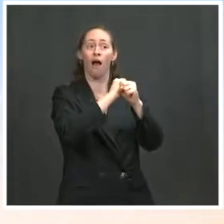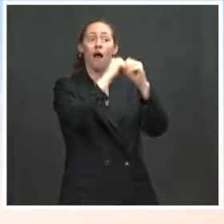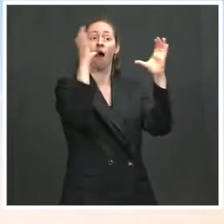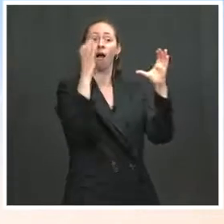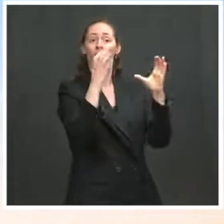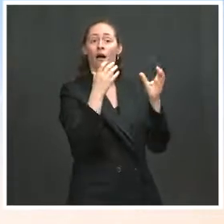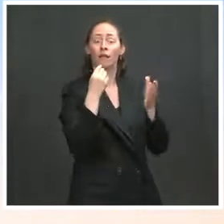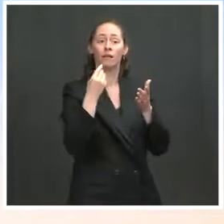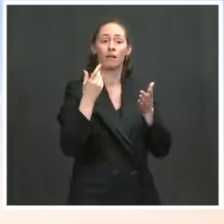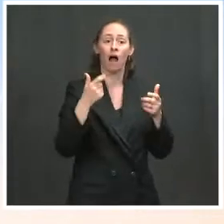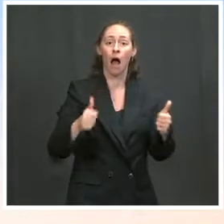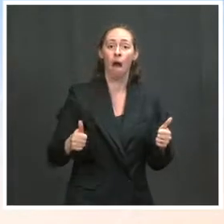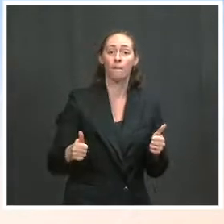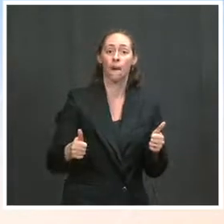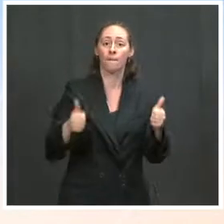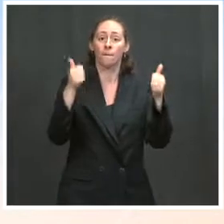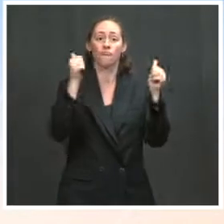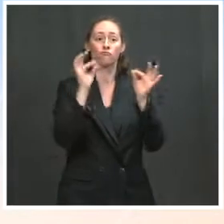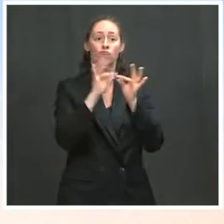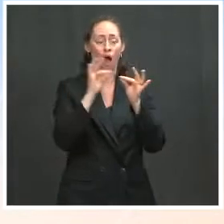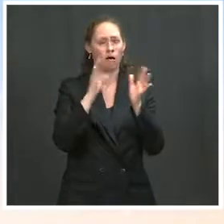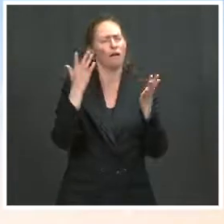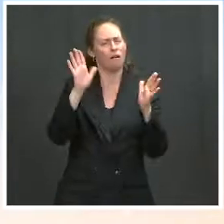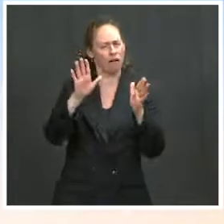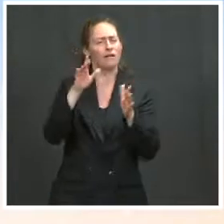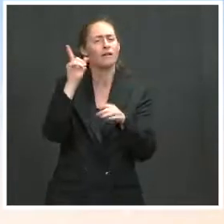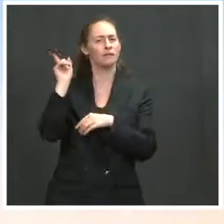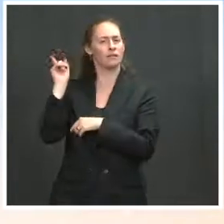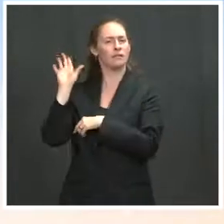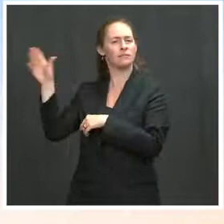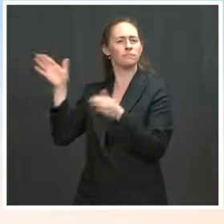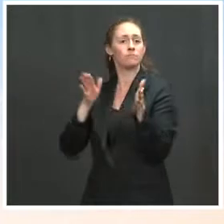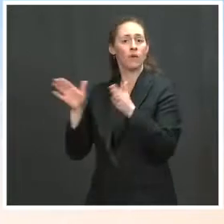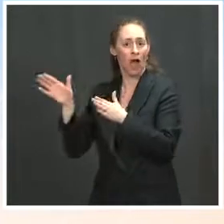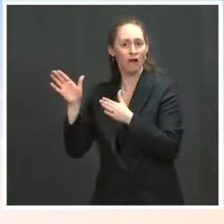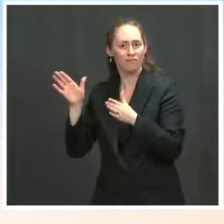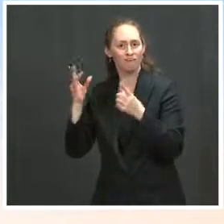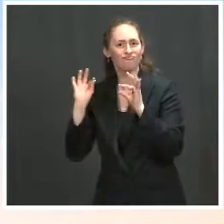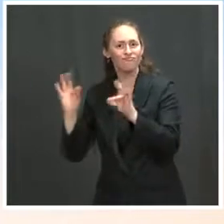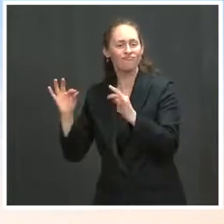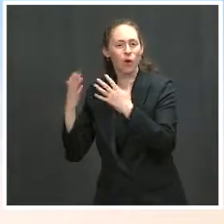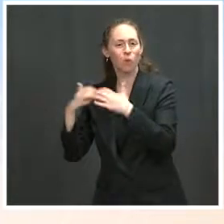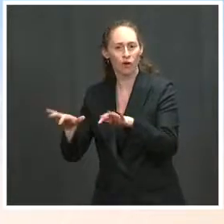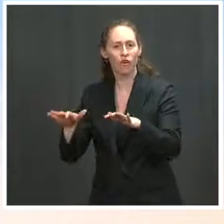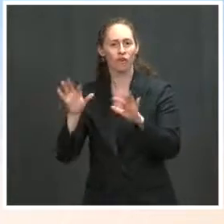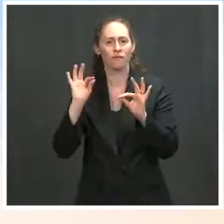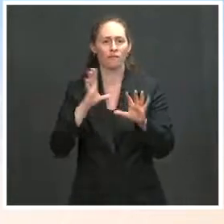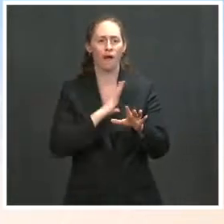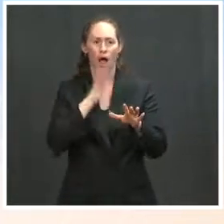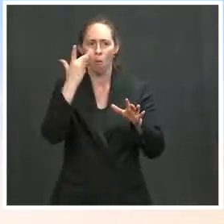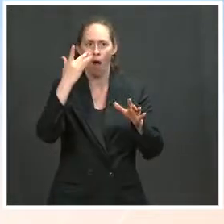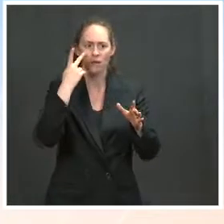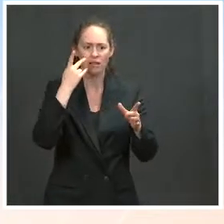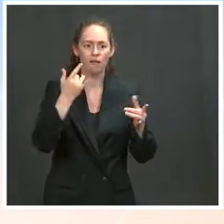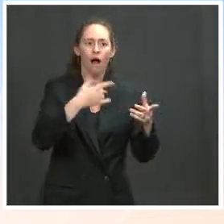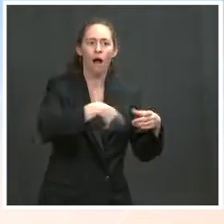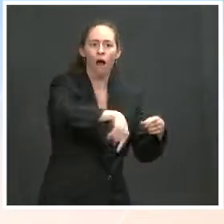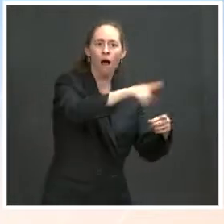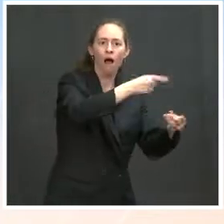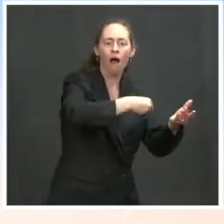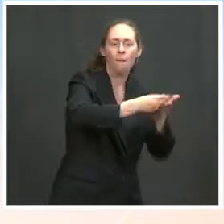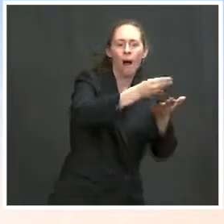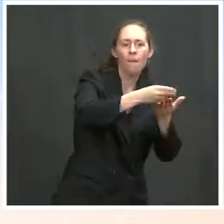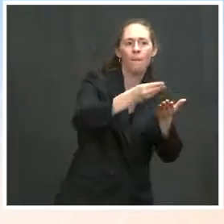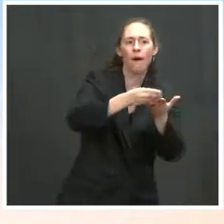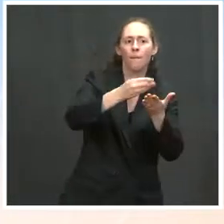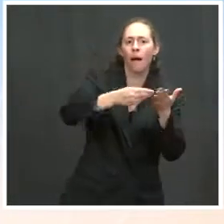plan is working. We are growing the economy from the bottom up and the middle out faster than any time in the